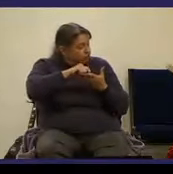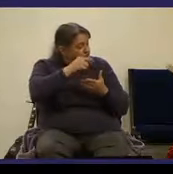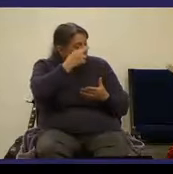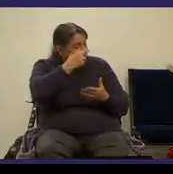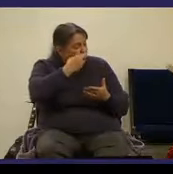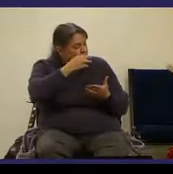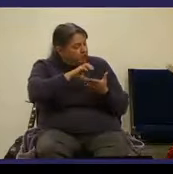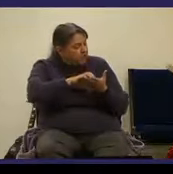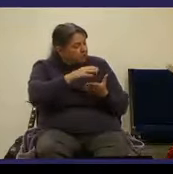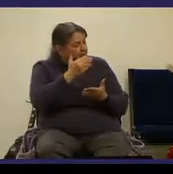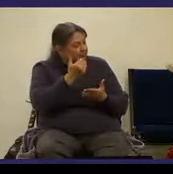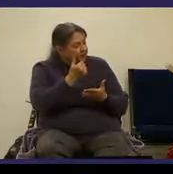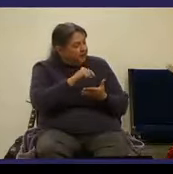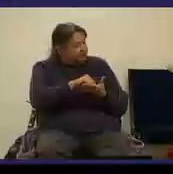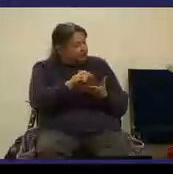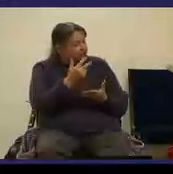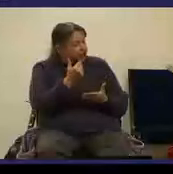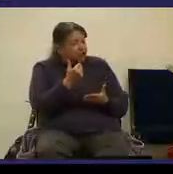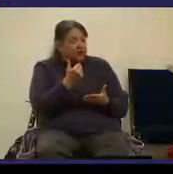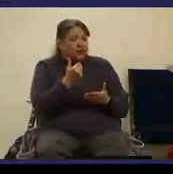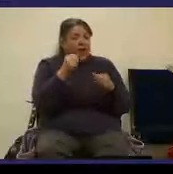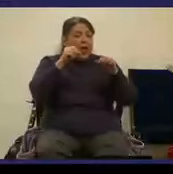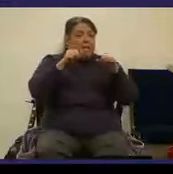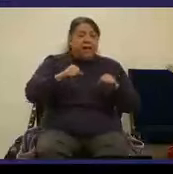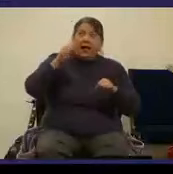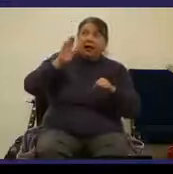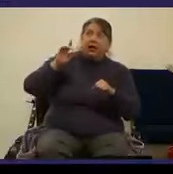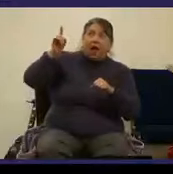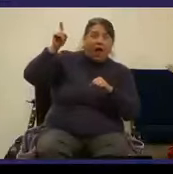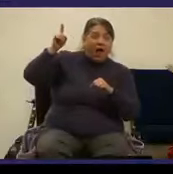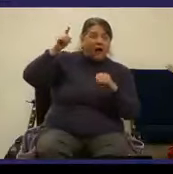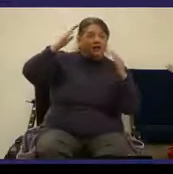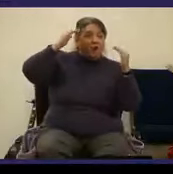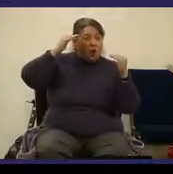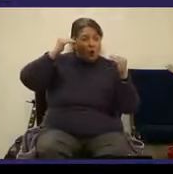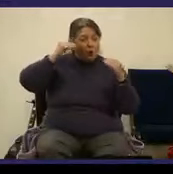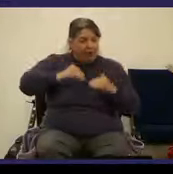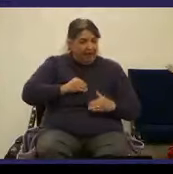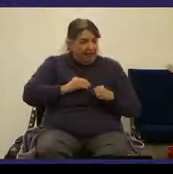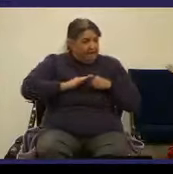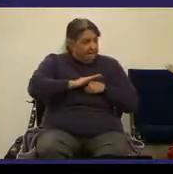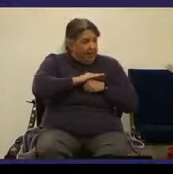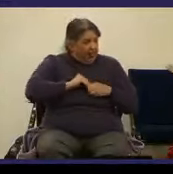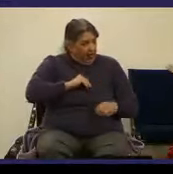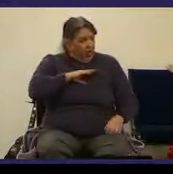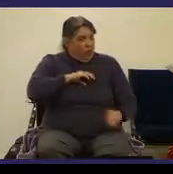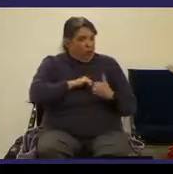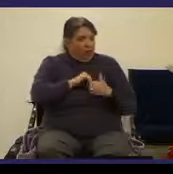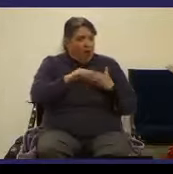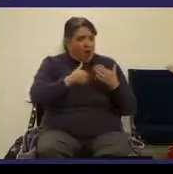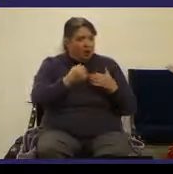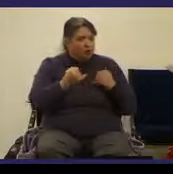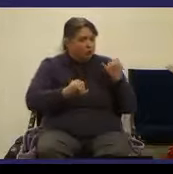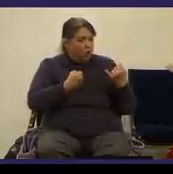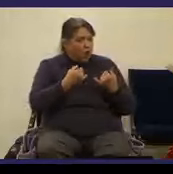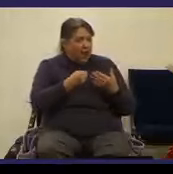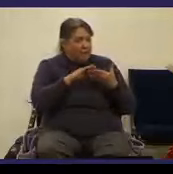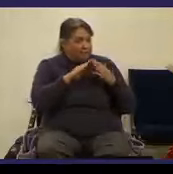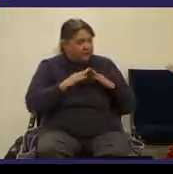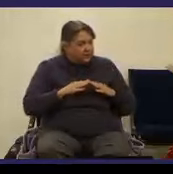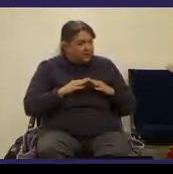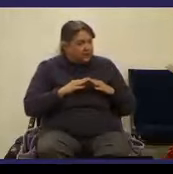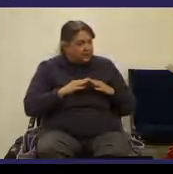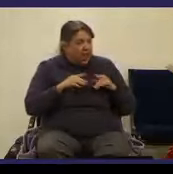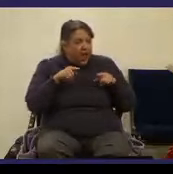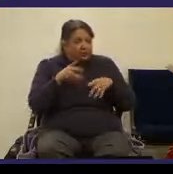15:13, right? May the God of hope fill you with all joy and peace as you trust in him, so that you may overflow with hope by the